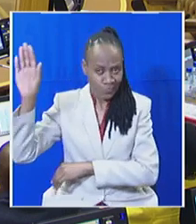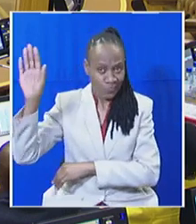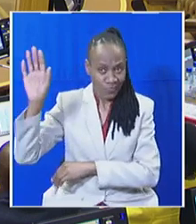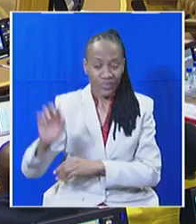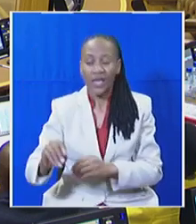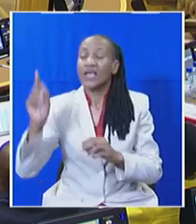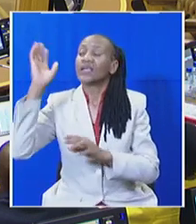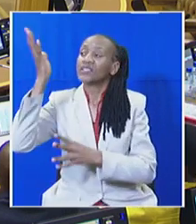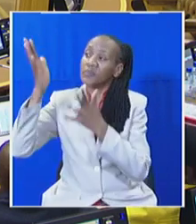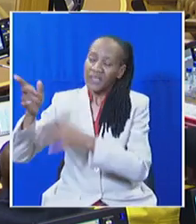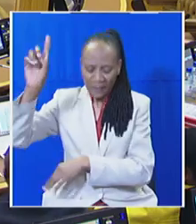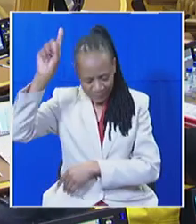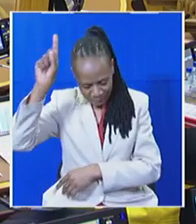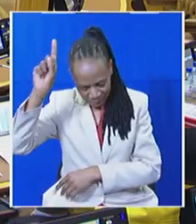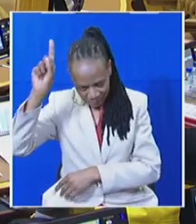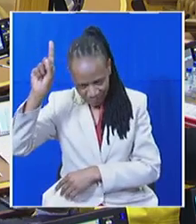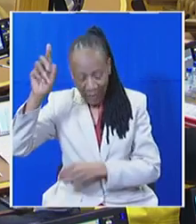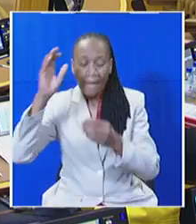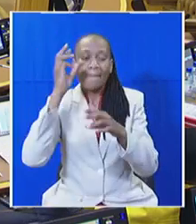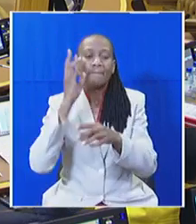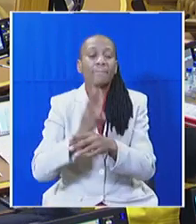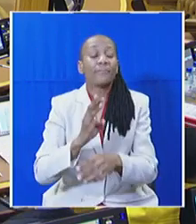Madam Speaker, Mamukhaula,